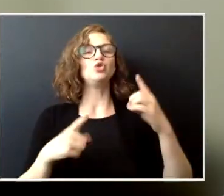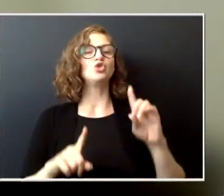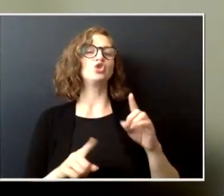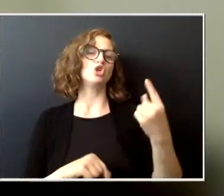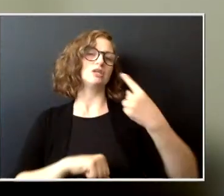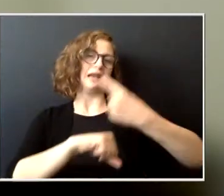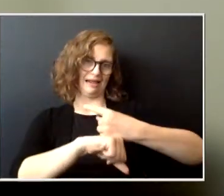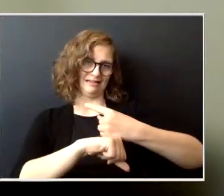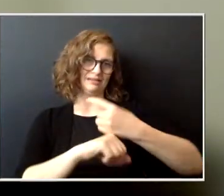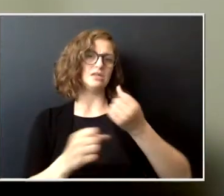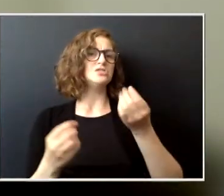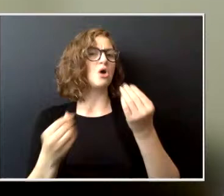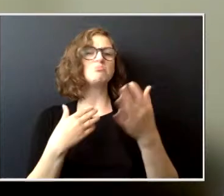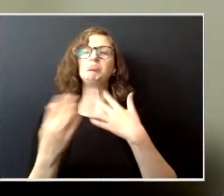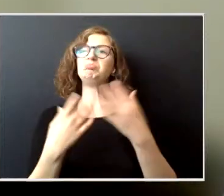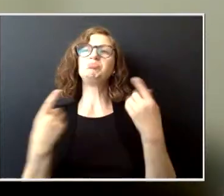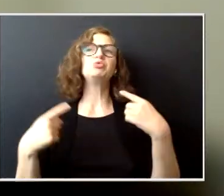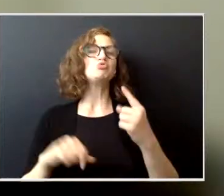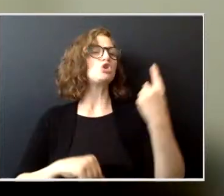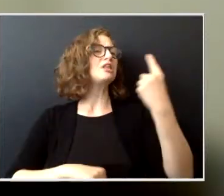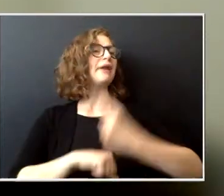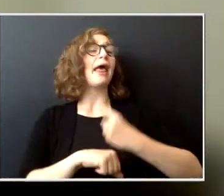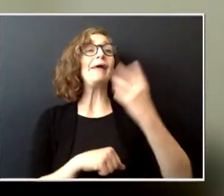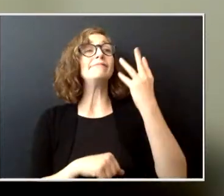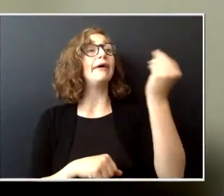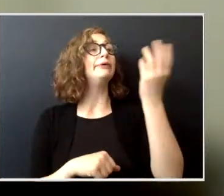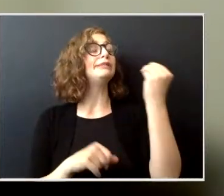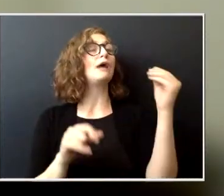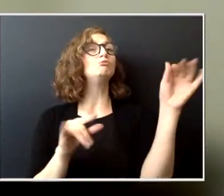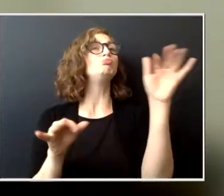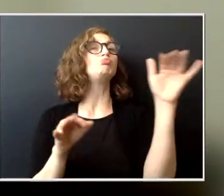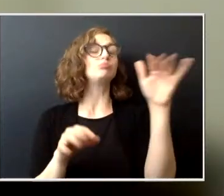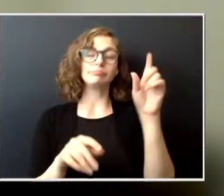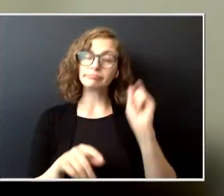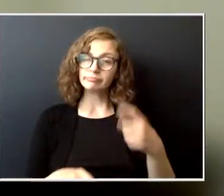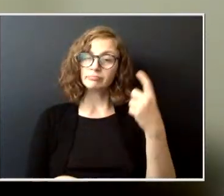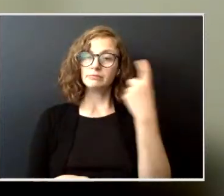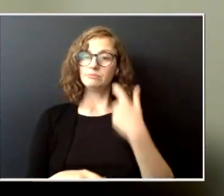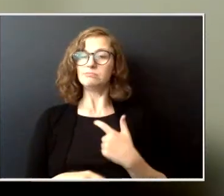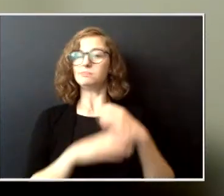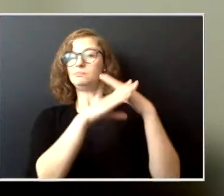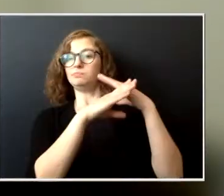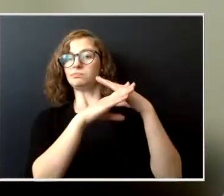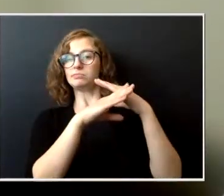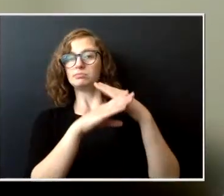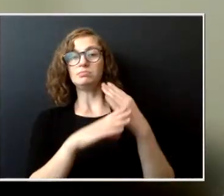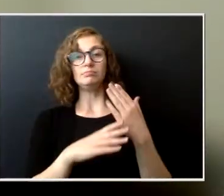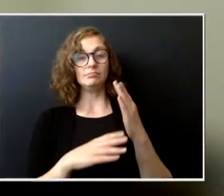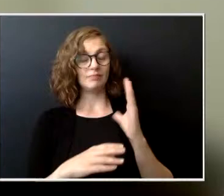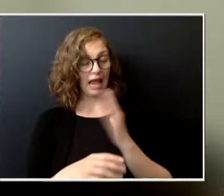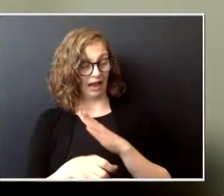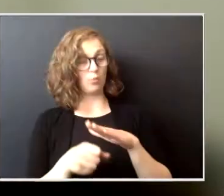we're outside during the day. We do have the ability to have this mosquito in our region, but also we